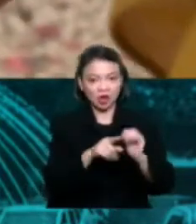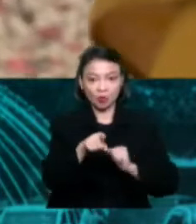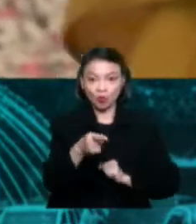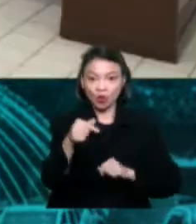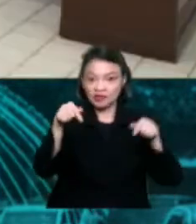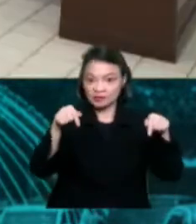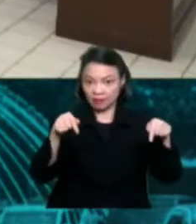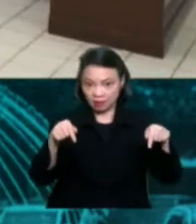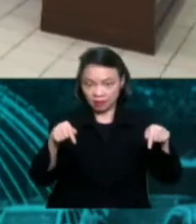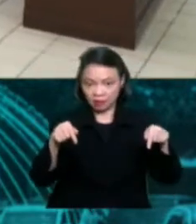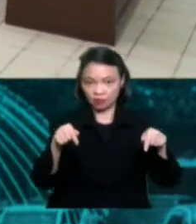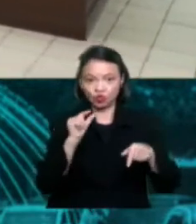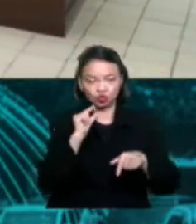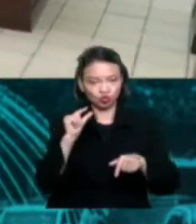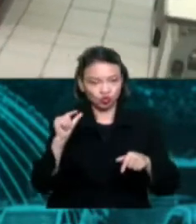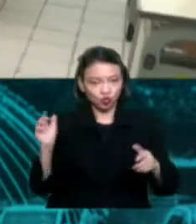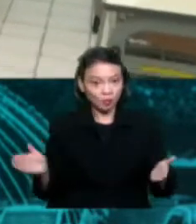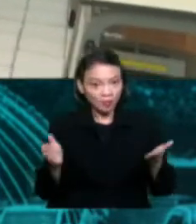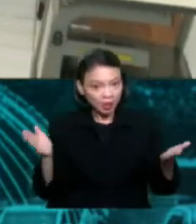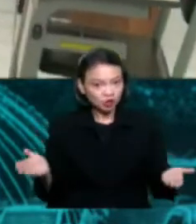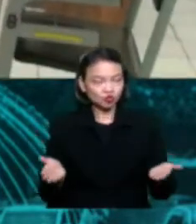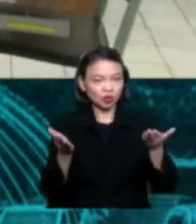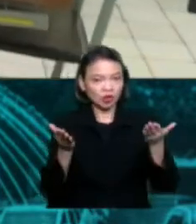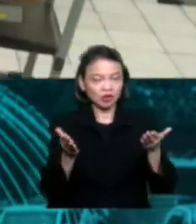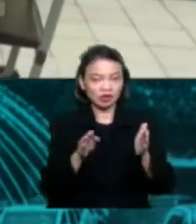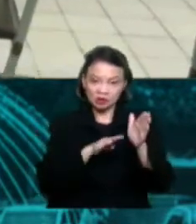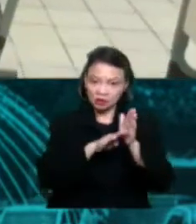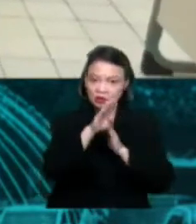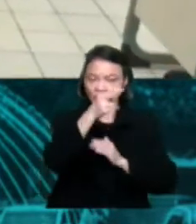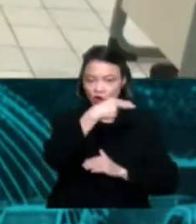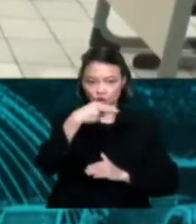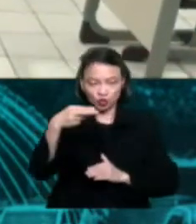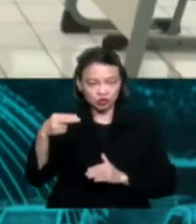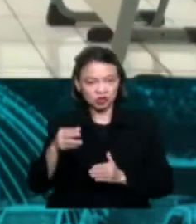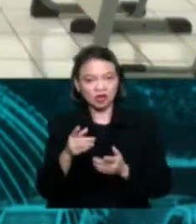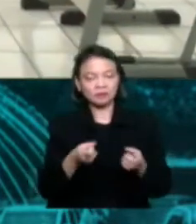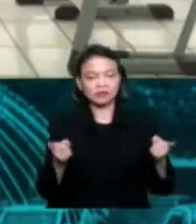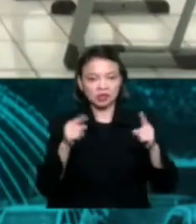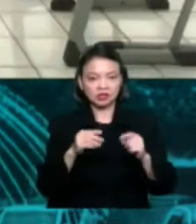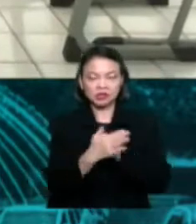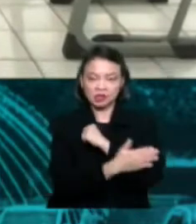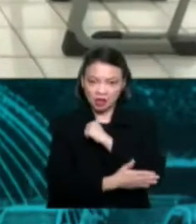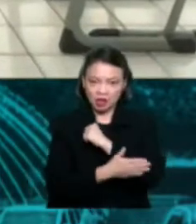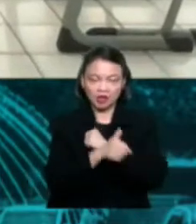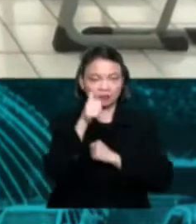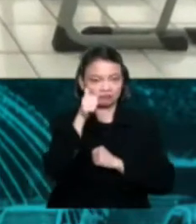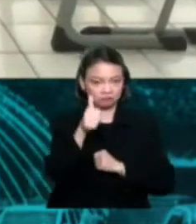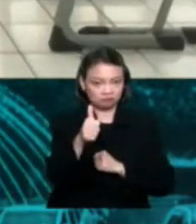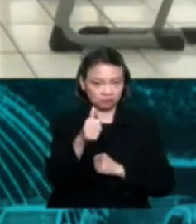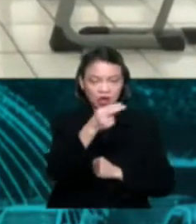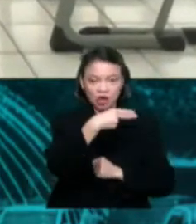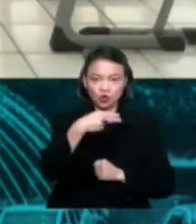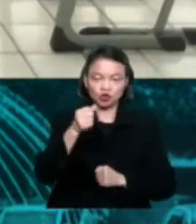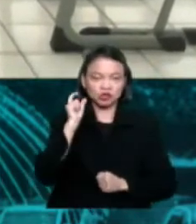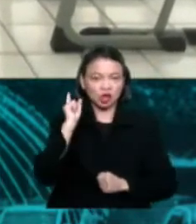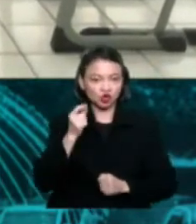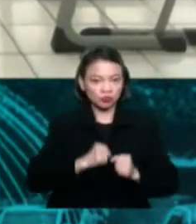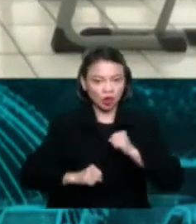is addressed as an urgent priority, and Indonesia brings stricter measures against the use of tobacco and substance